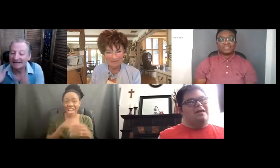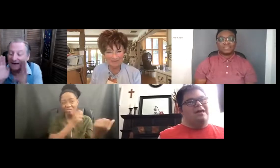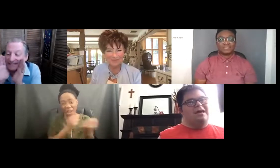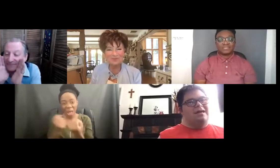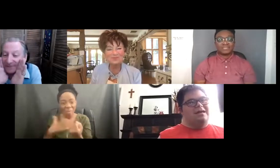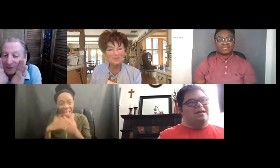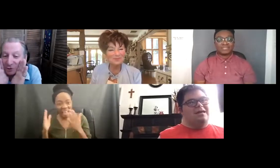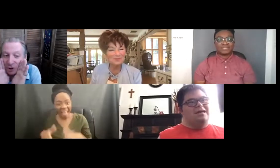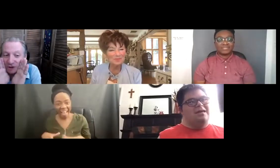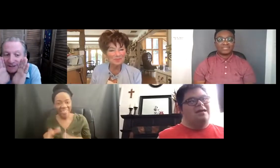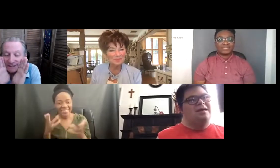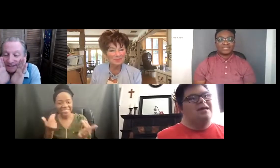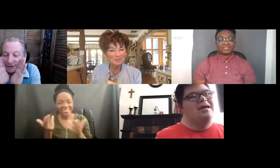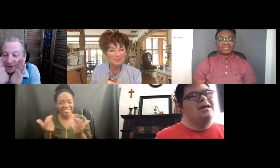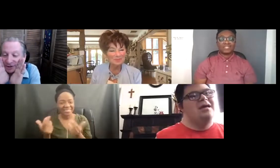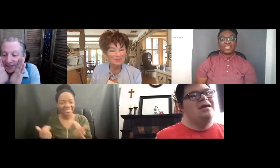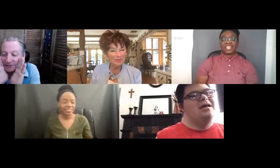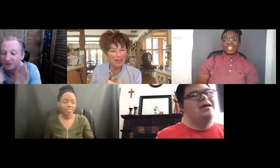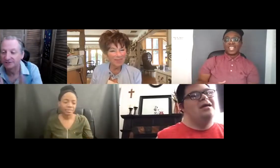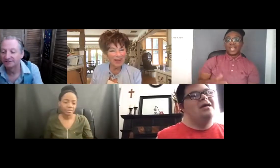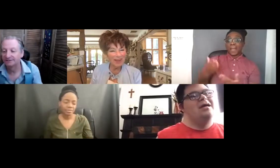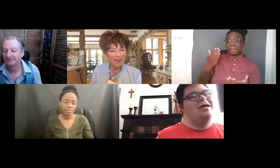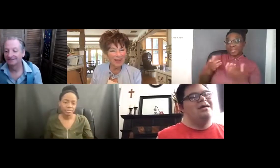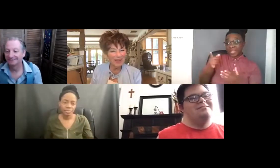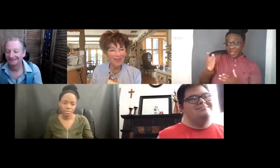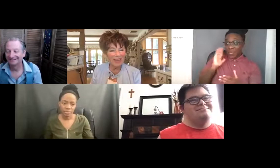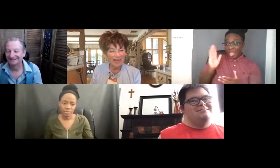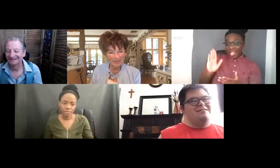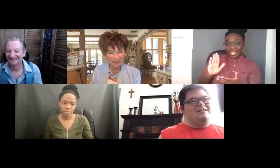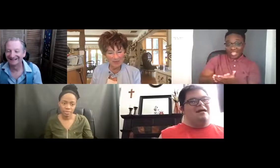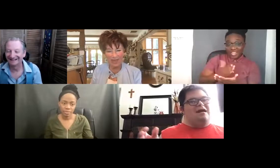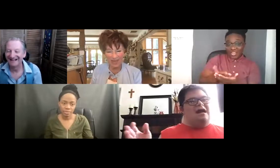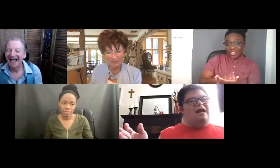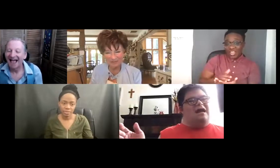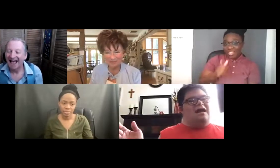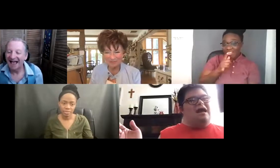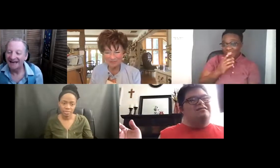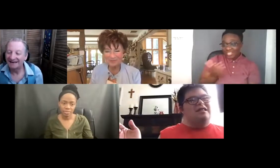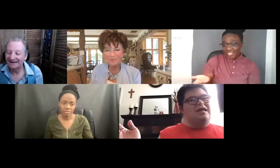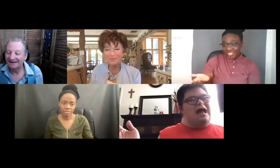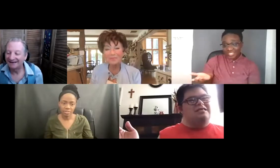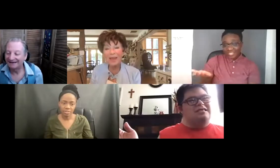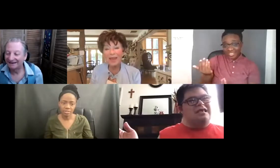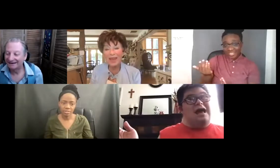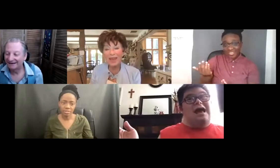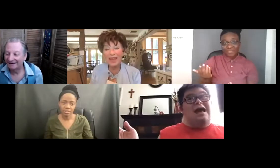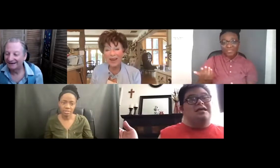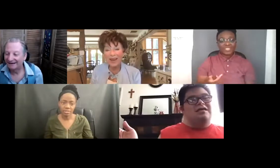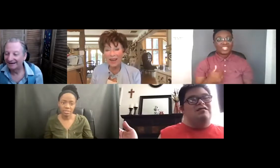Okay. And Isaac, maybe you'll cook the lunch. Okay. Okay.